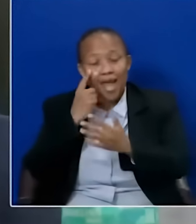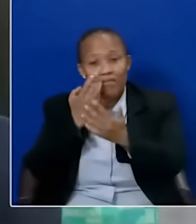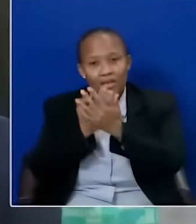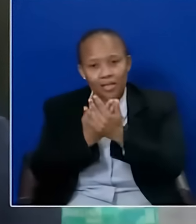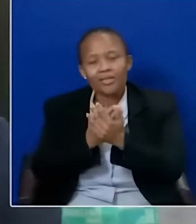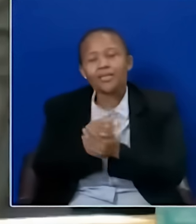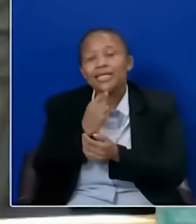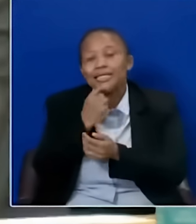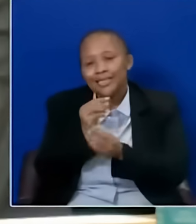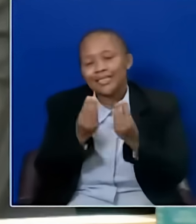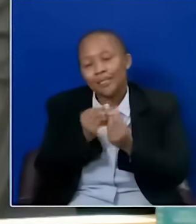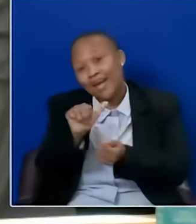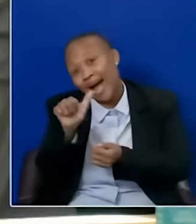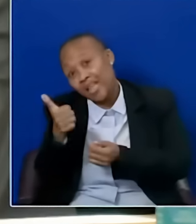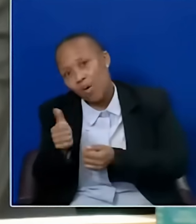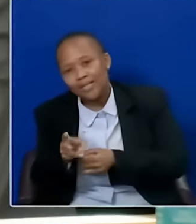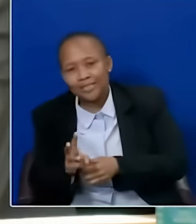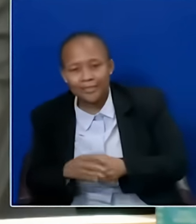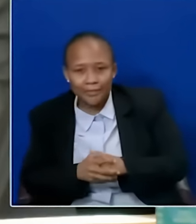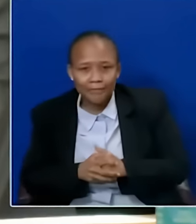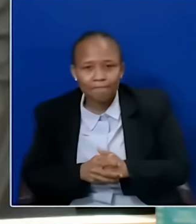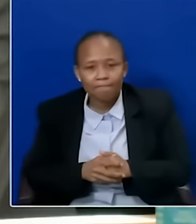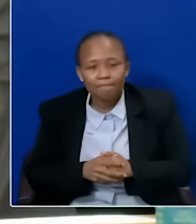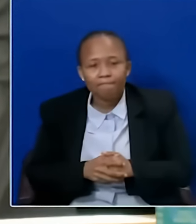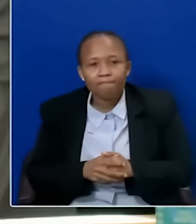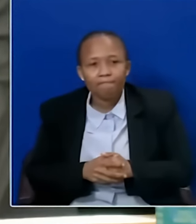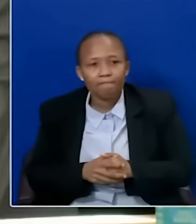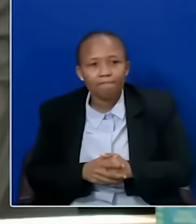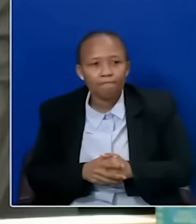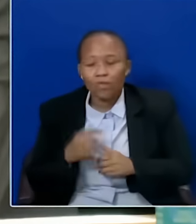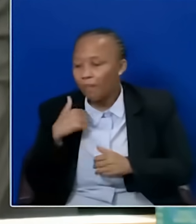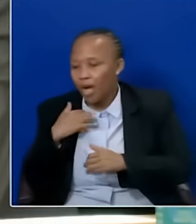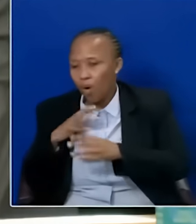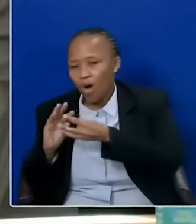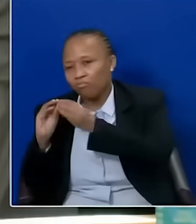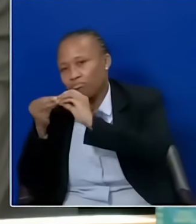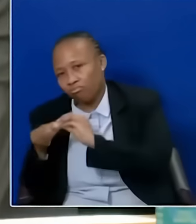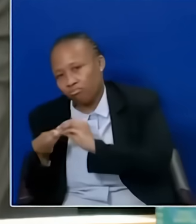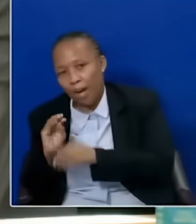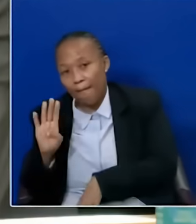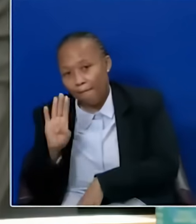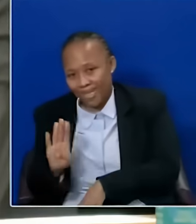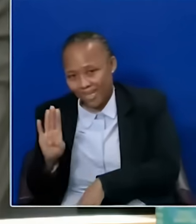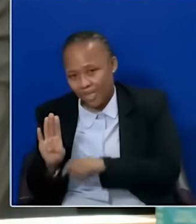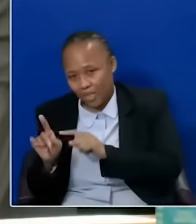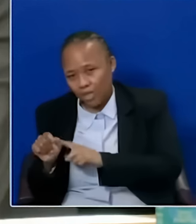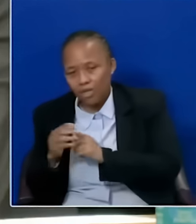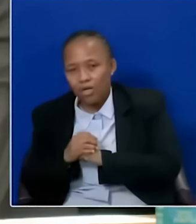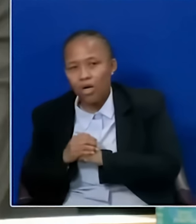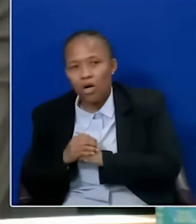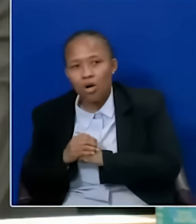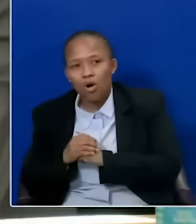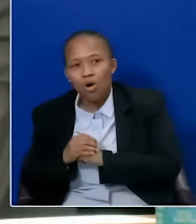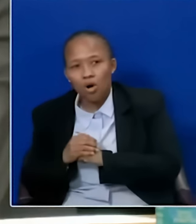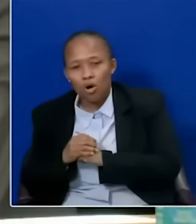just need to correct you on one issue there, Brigadier. These bullets were found on the scene, but not in the body of the